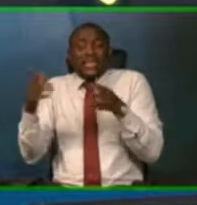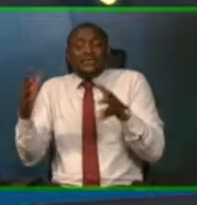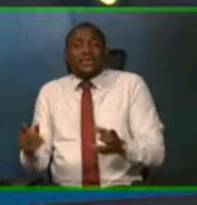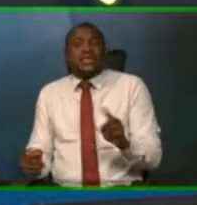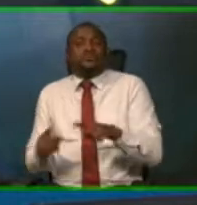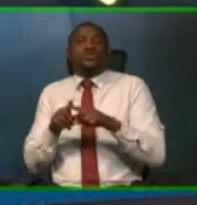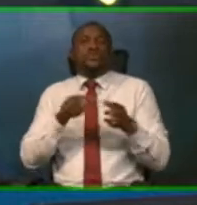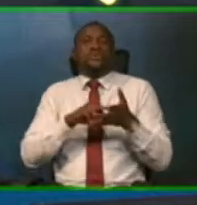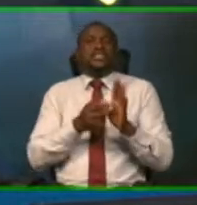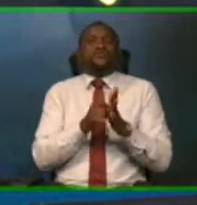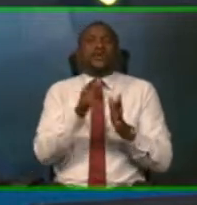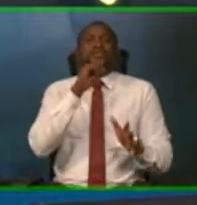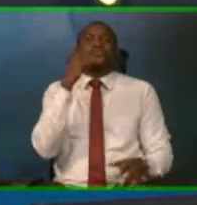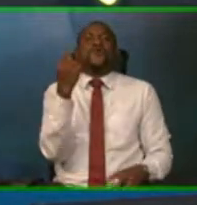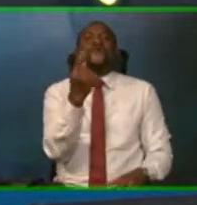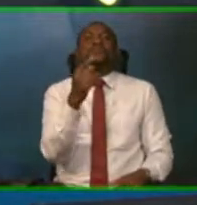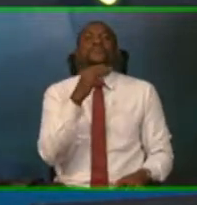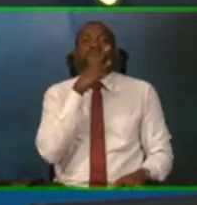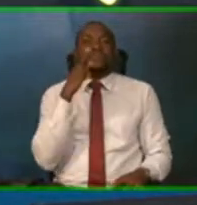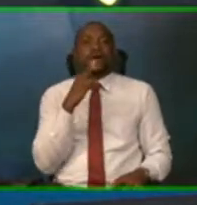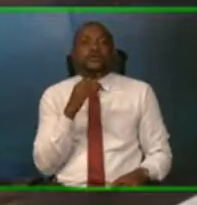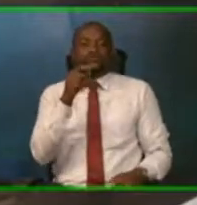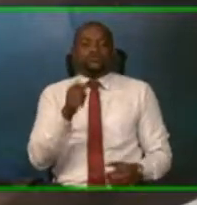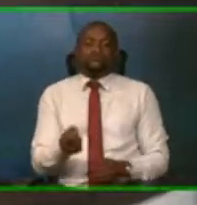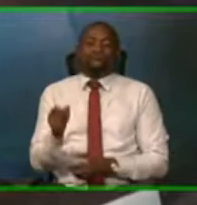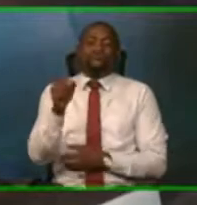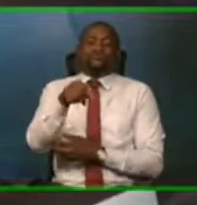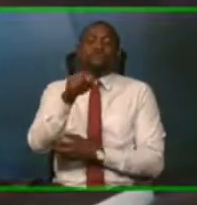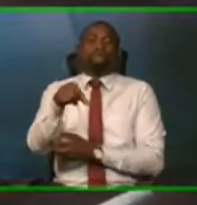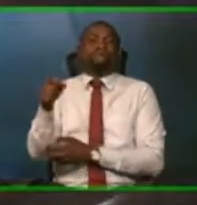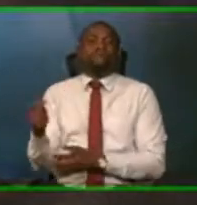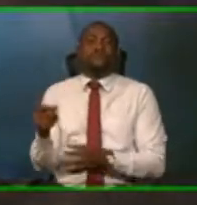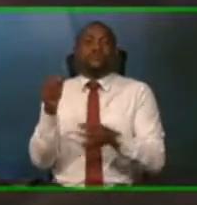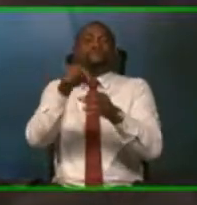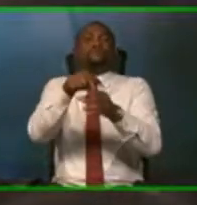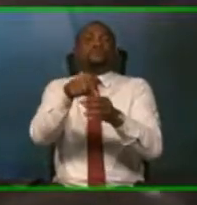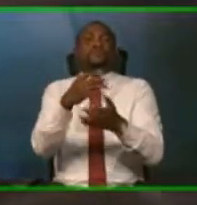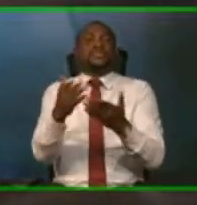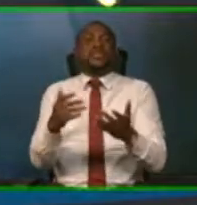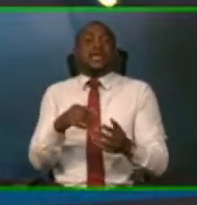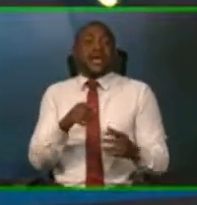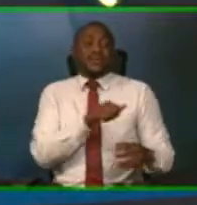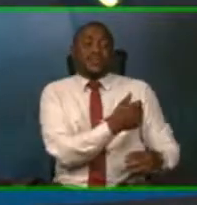only farmer. You sow, and another farmer can come and sow something you did not sow.